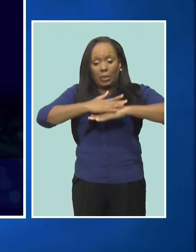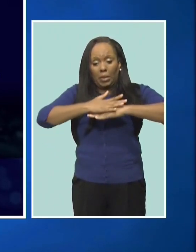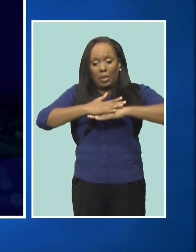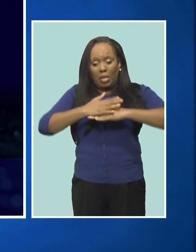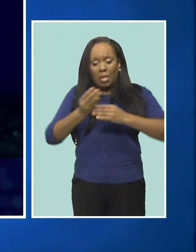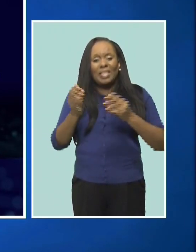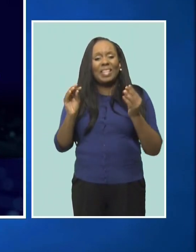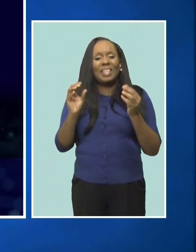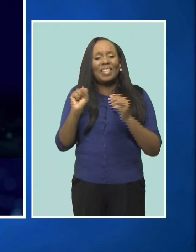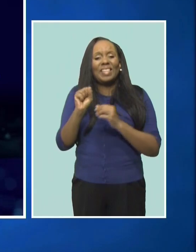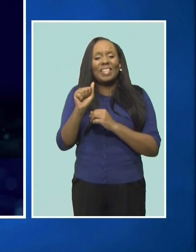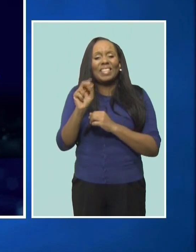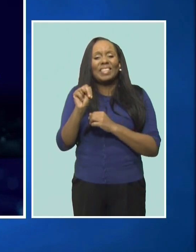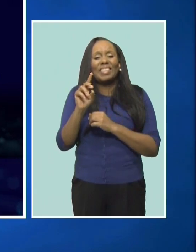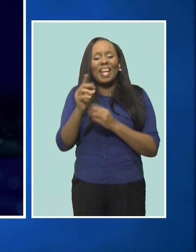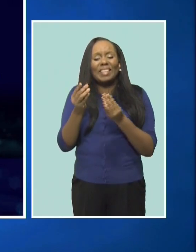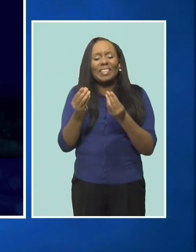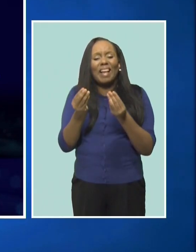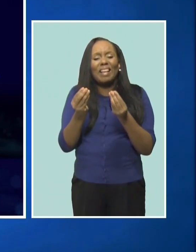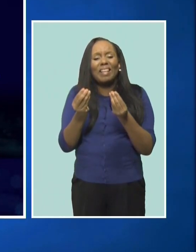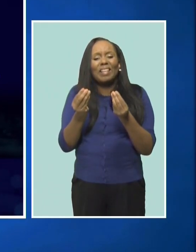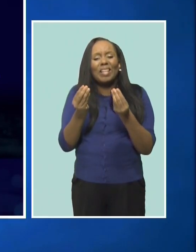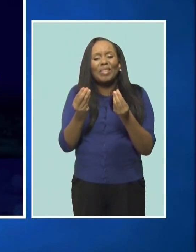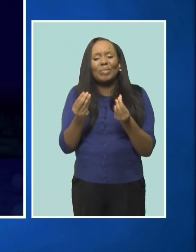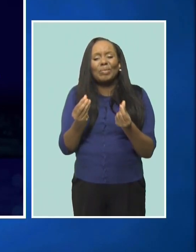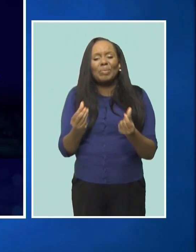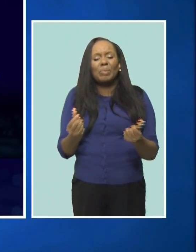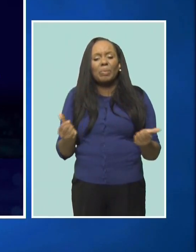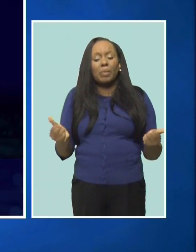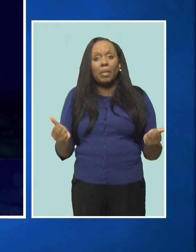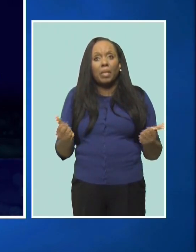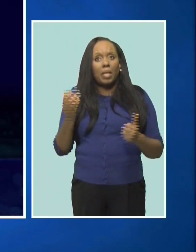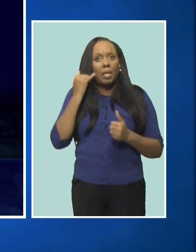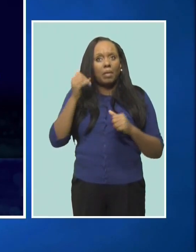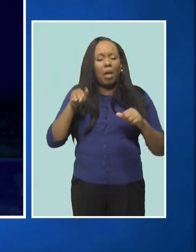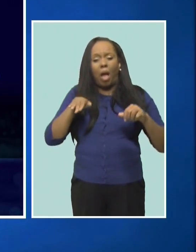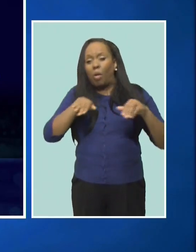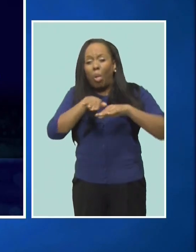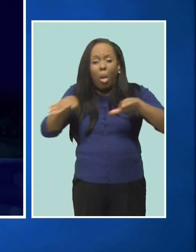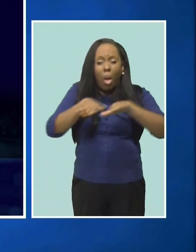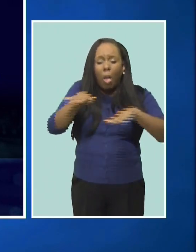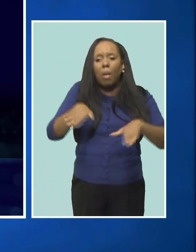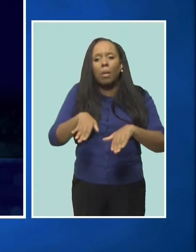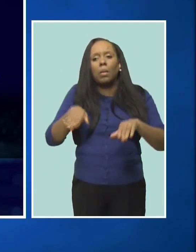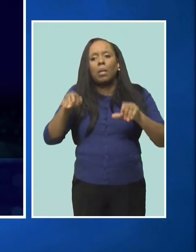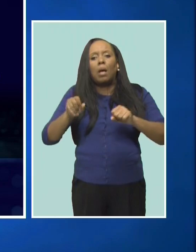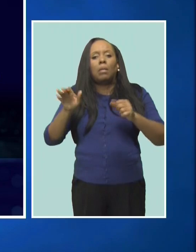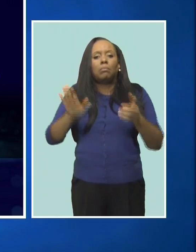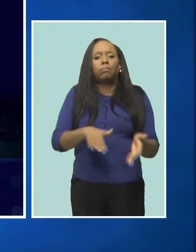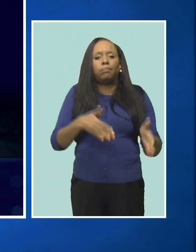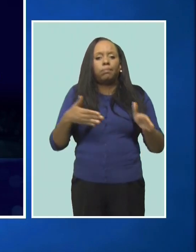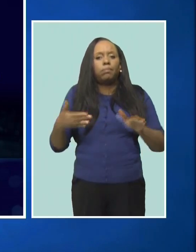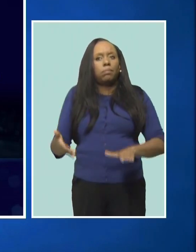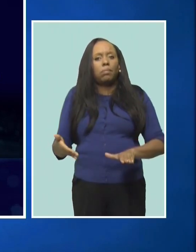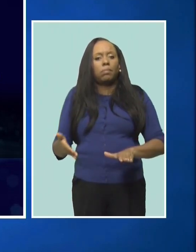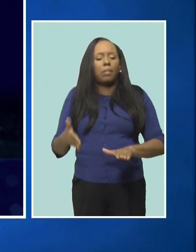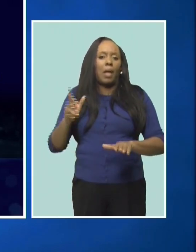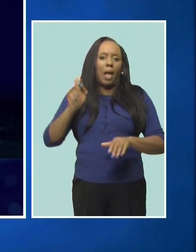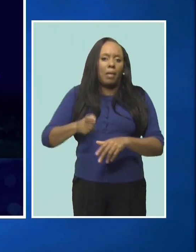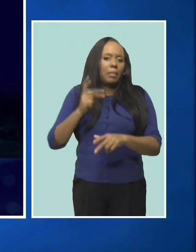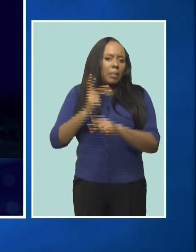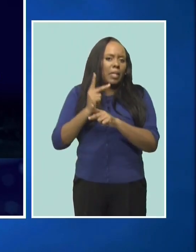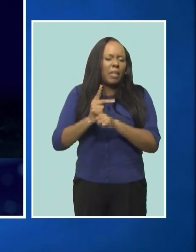note, there is the potential for loss of life or injury for beachgoers. There